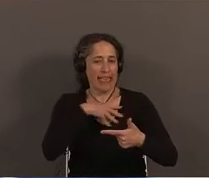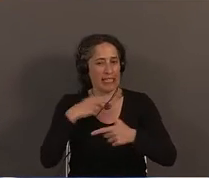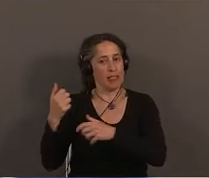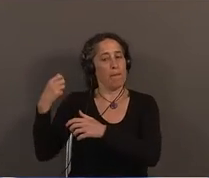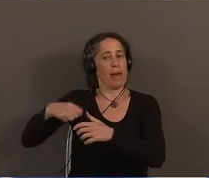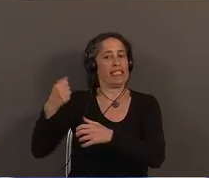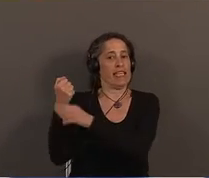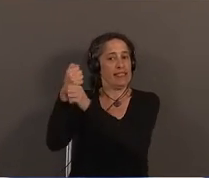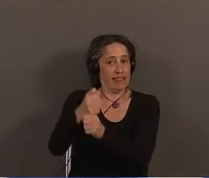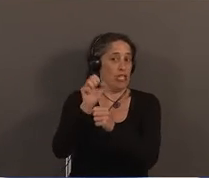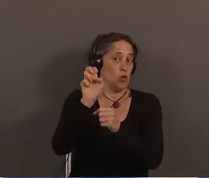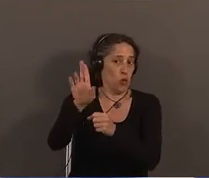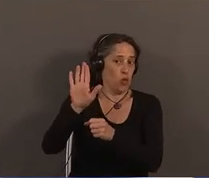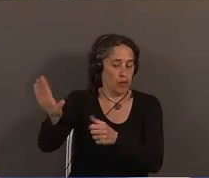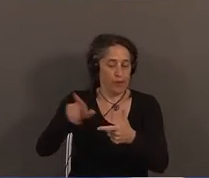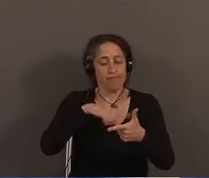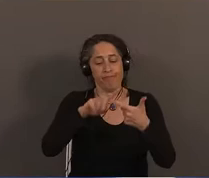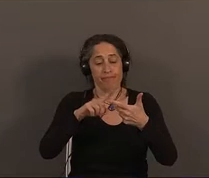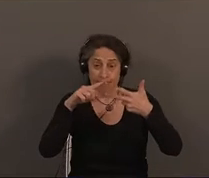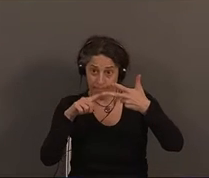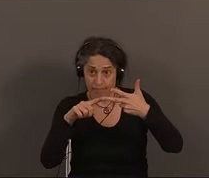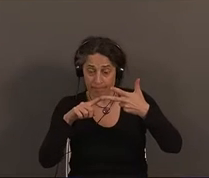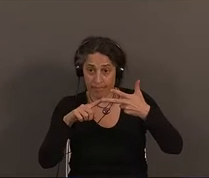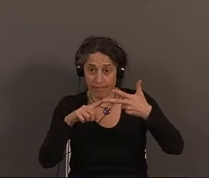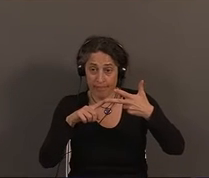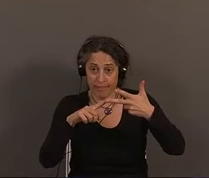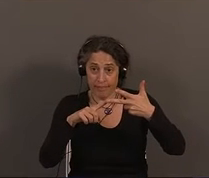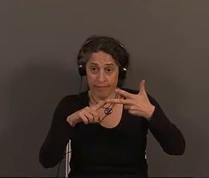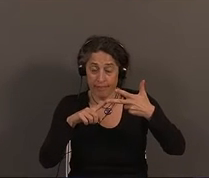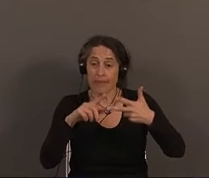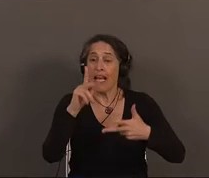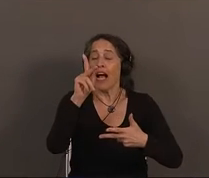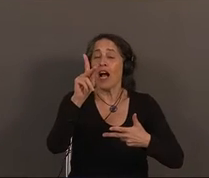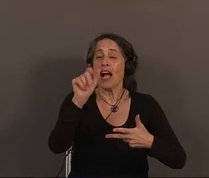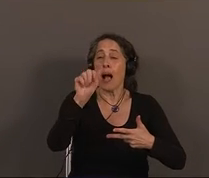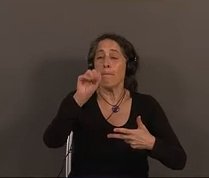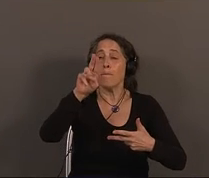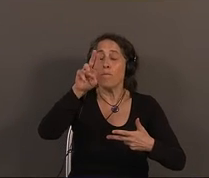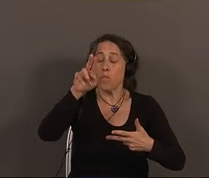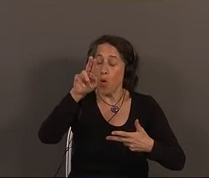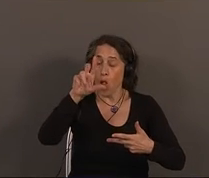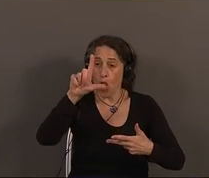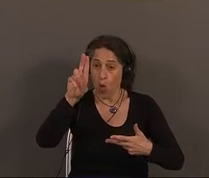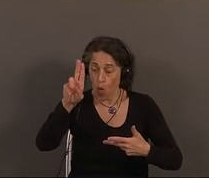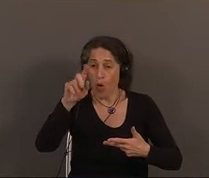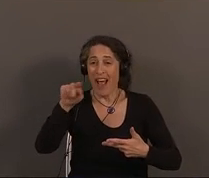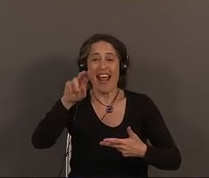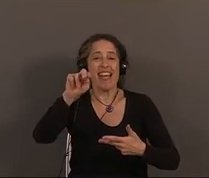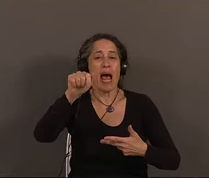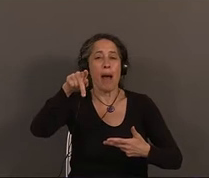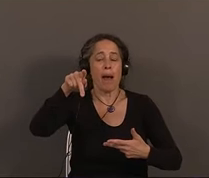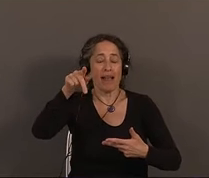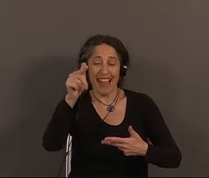Presidency of the EU, Mrs. Miapetra Kumpula-Natri, European